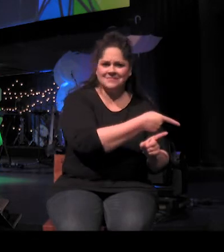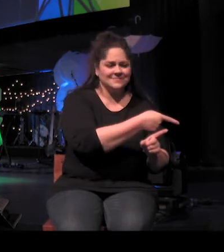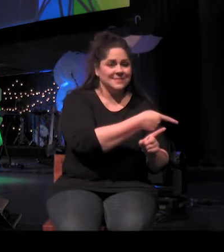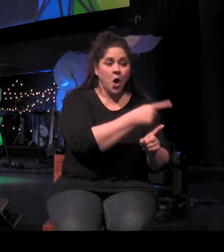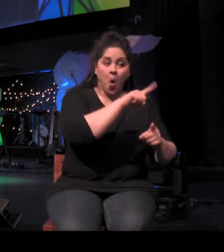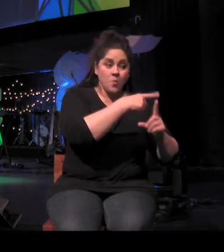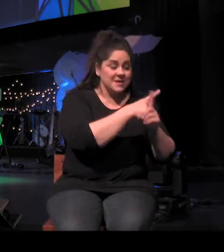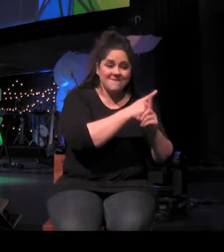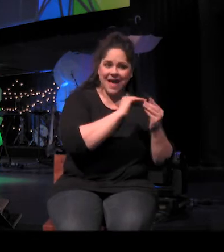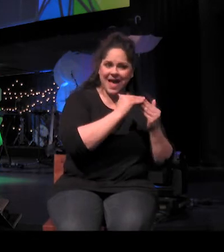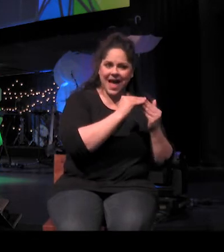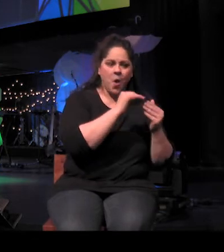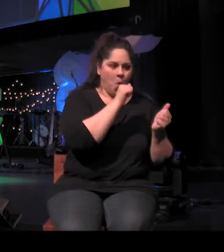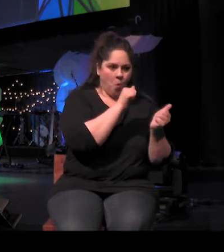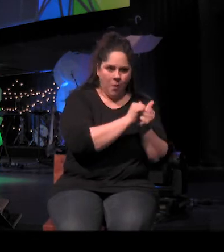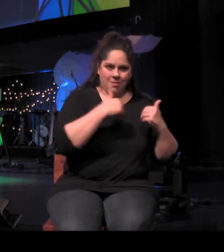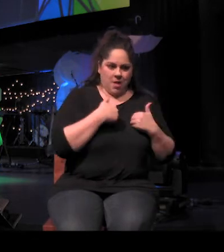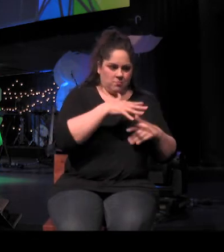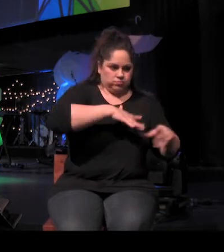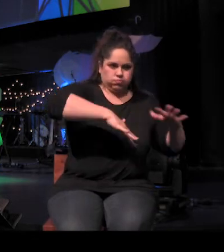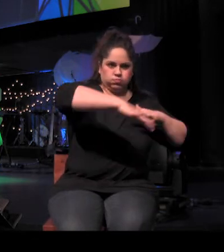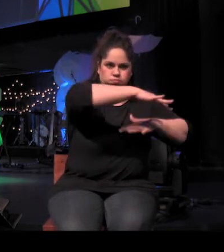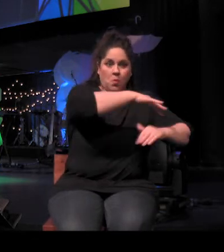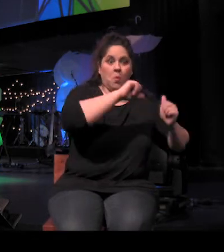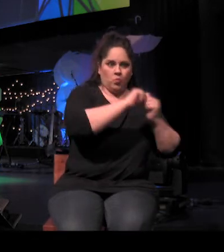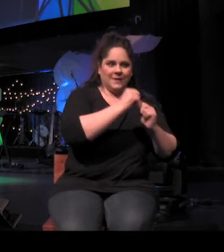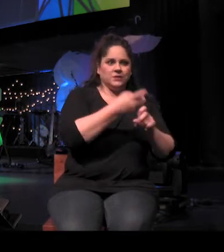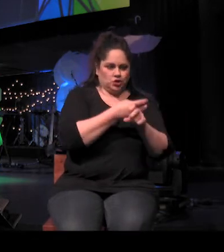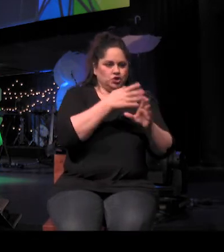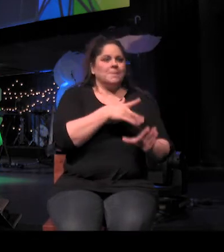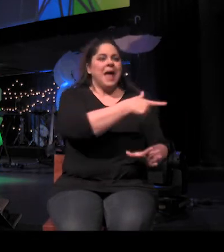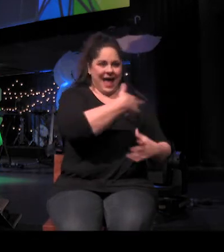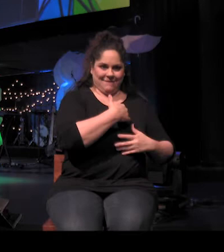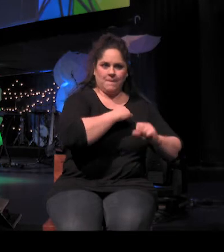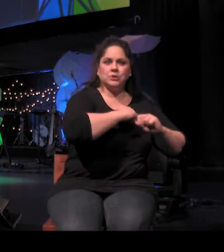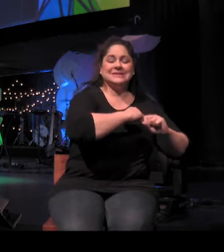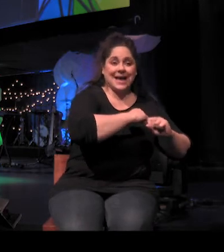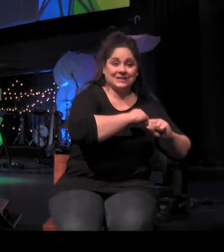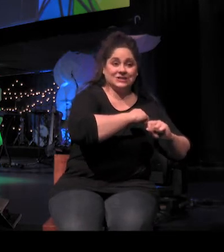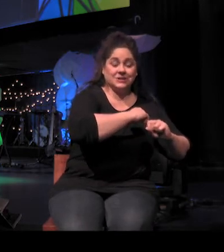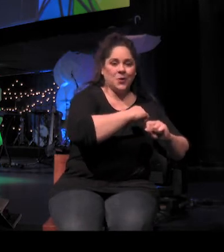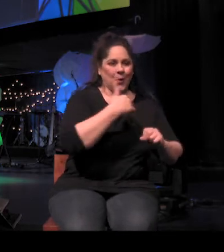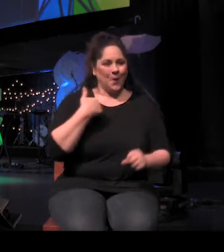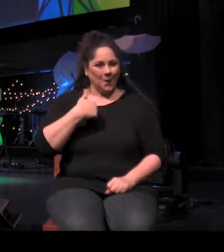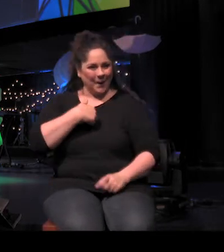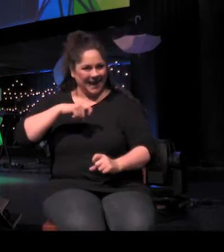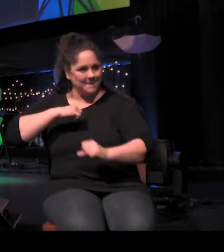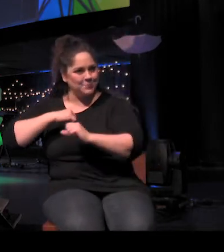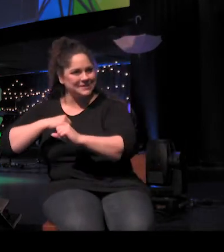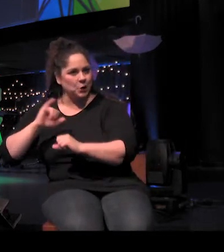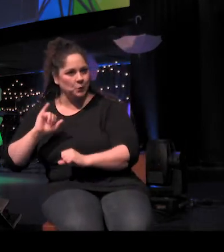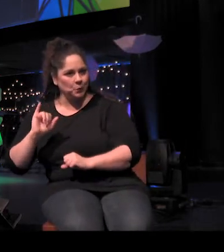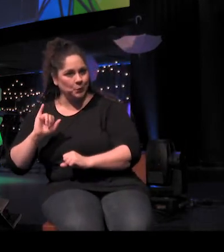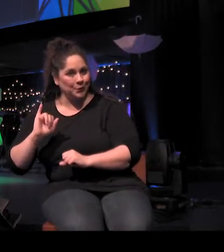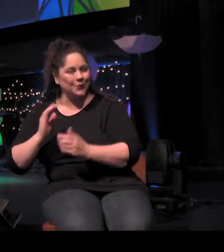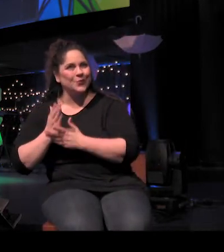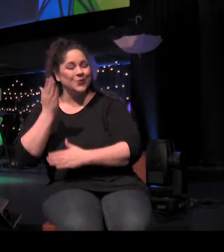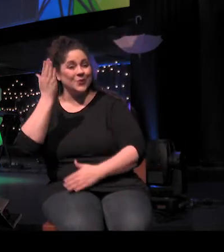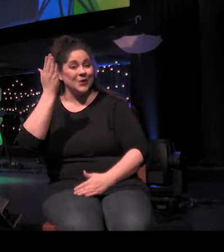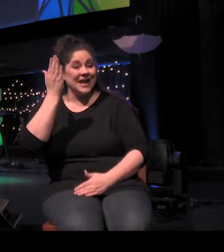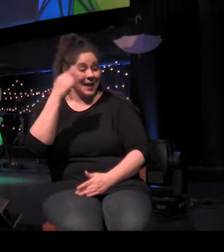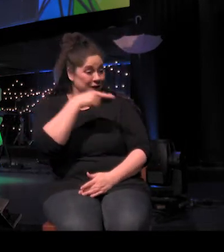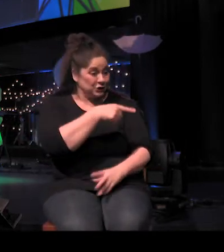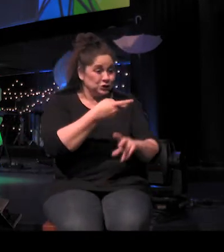flock and with the shepherd. And I would suggest that the only reason sheep have survived all of